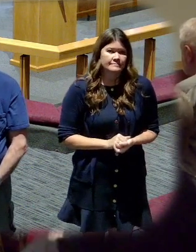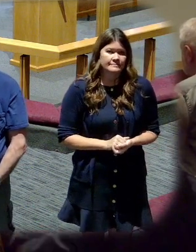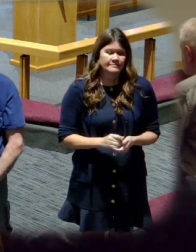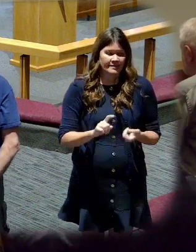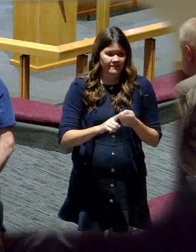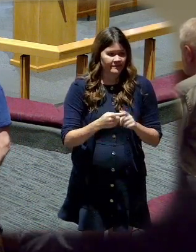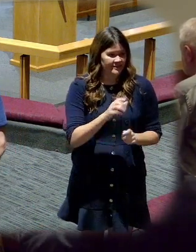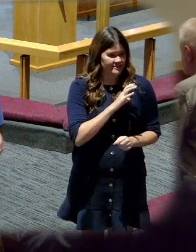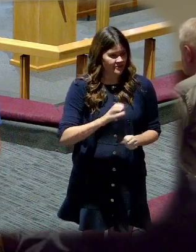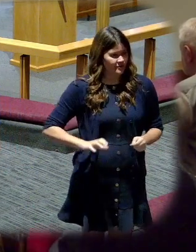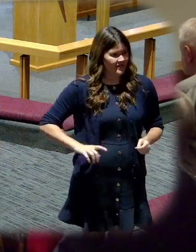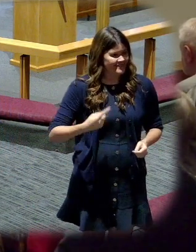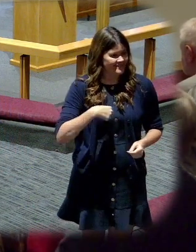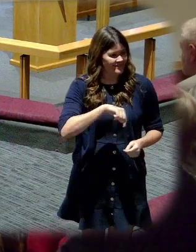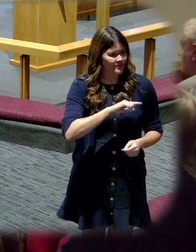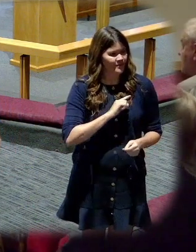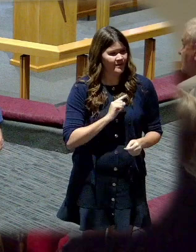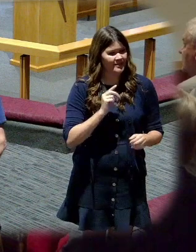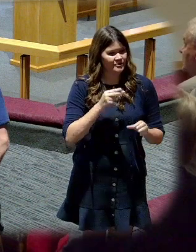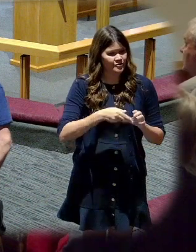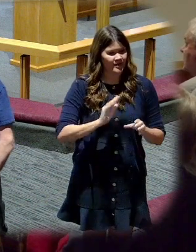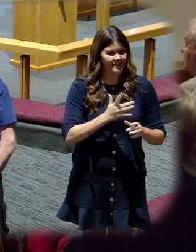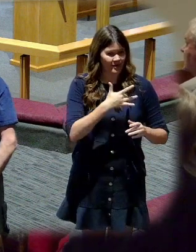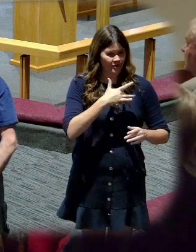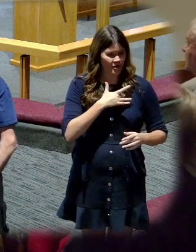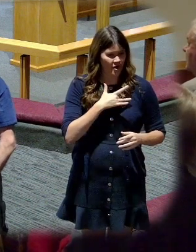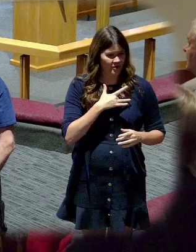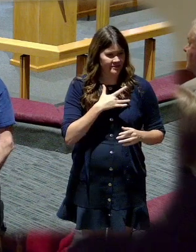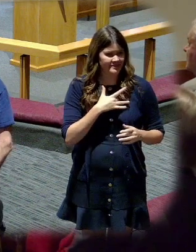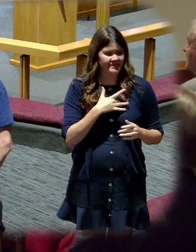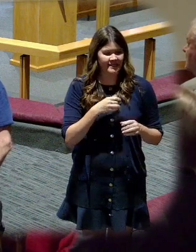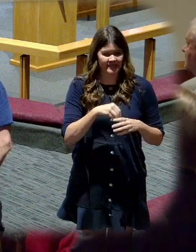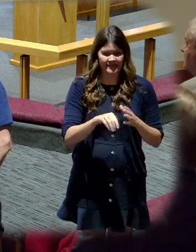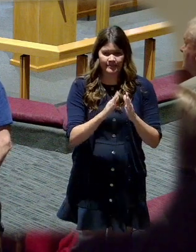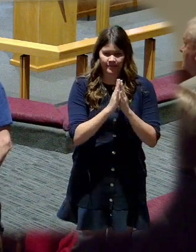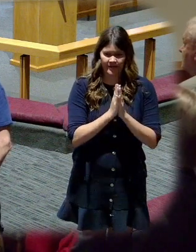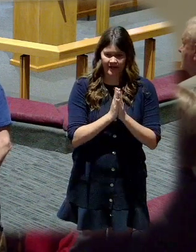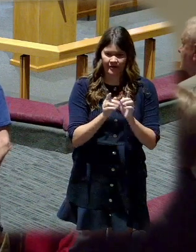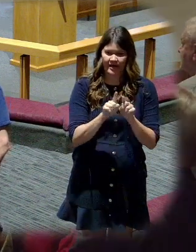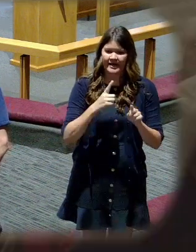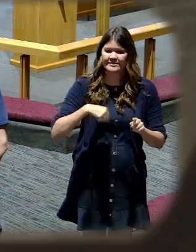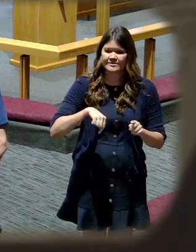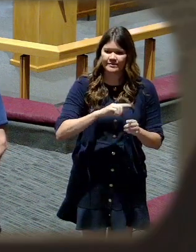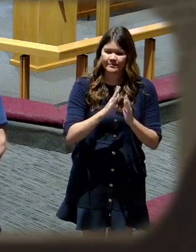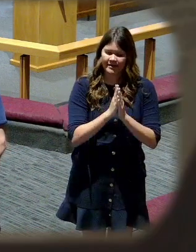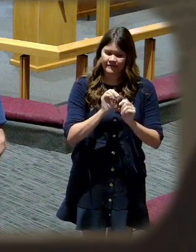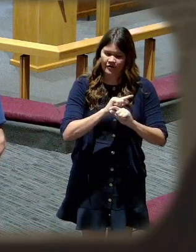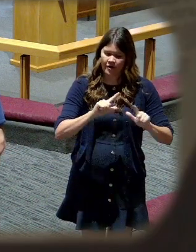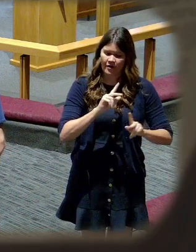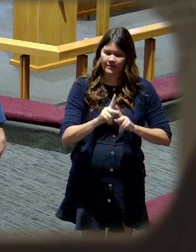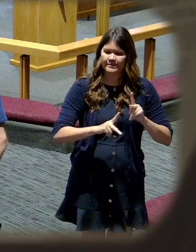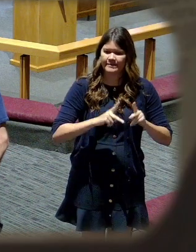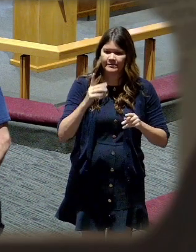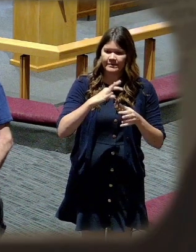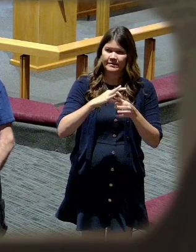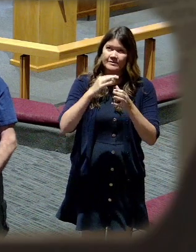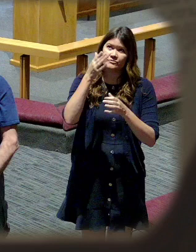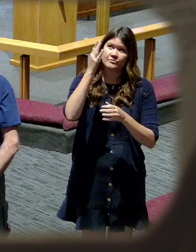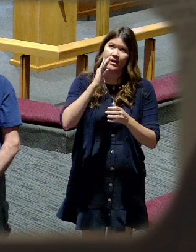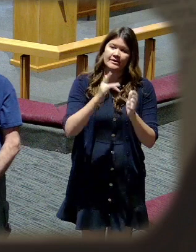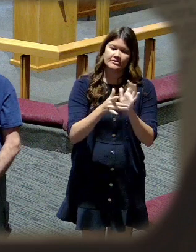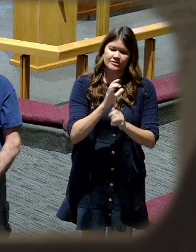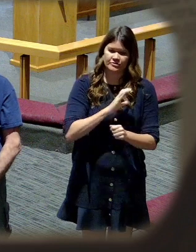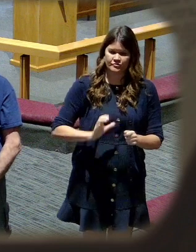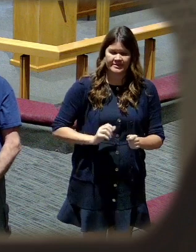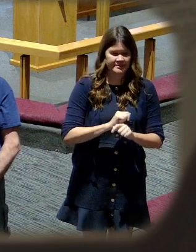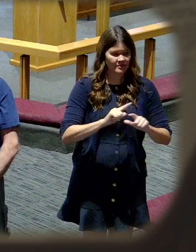Friends in Christ, let us join our hearts and our voices in prayer as we pray for the whole people of God in Christ Jesus and for all